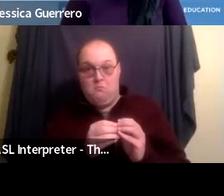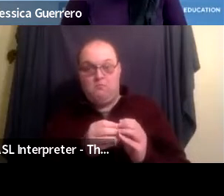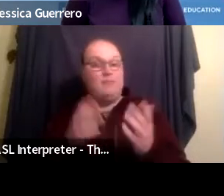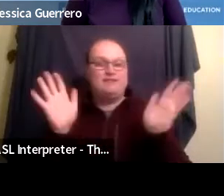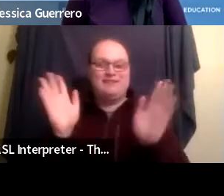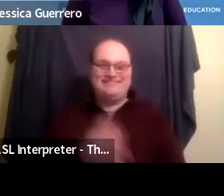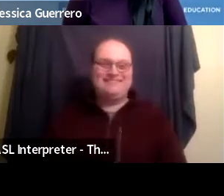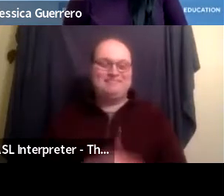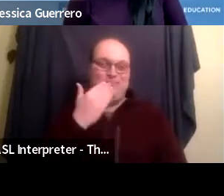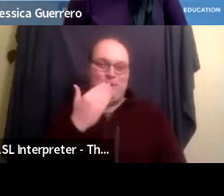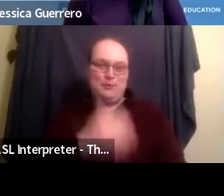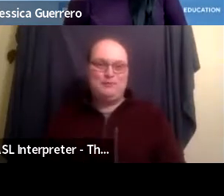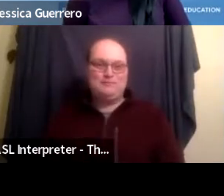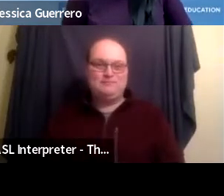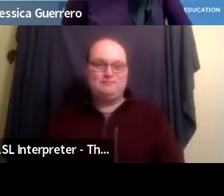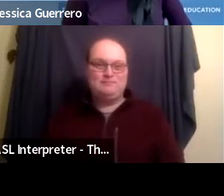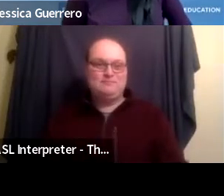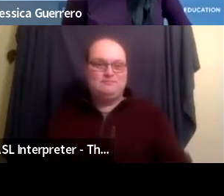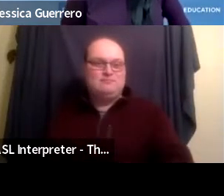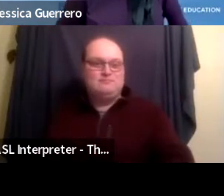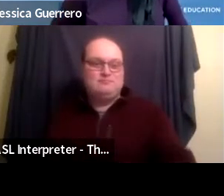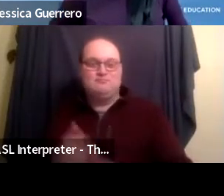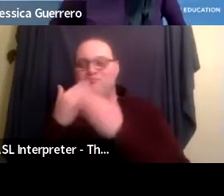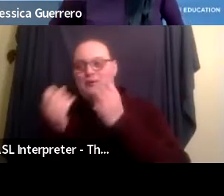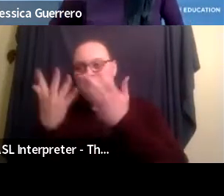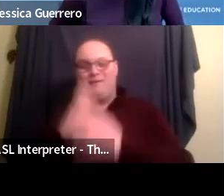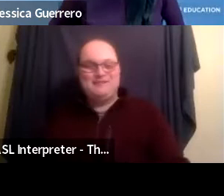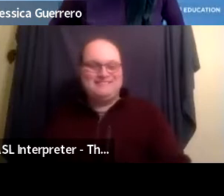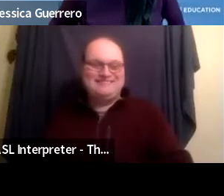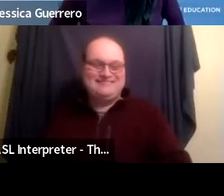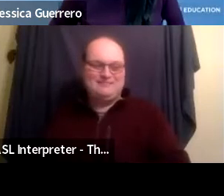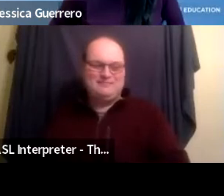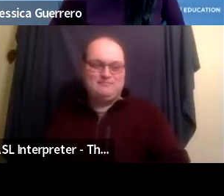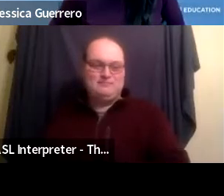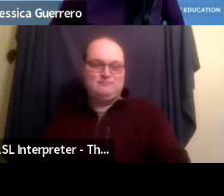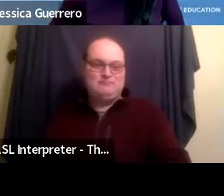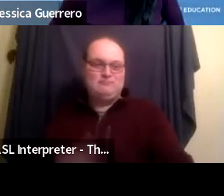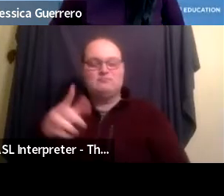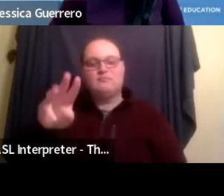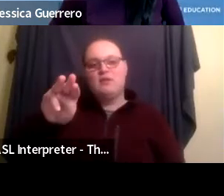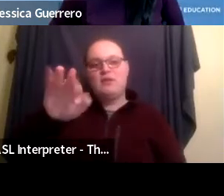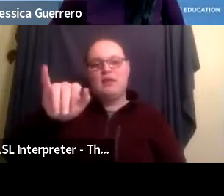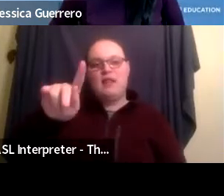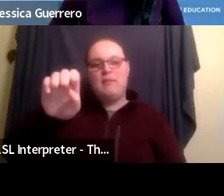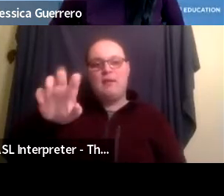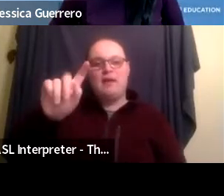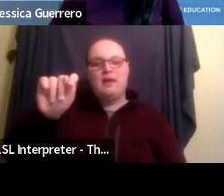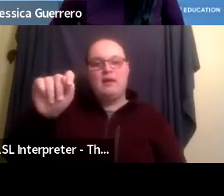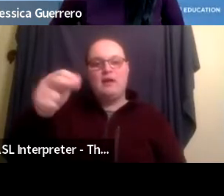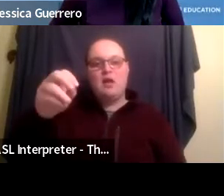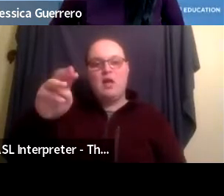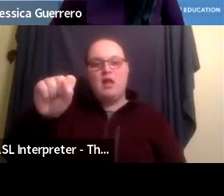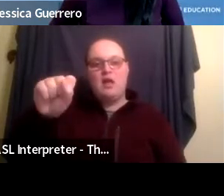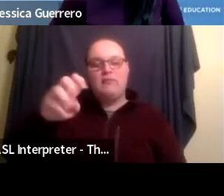is all. Thank you. Thank you, gracias. Next, Mr. Mike Thomas, individual opposed to